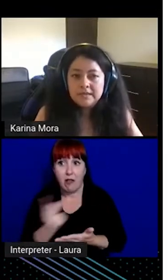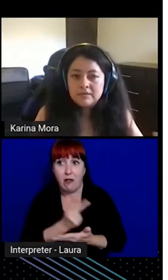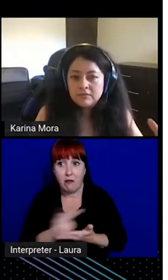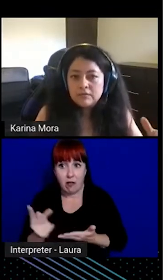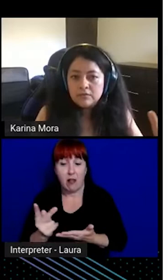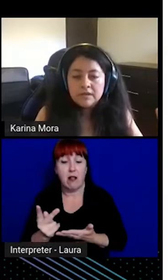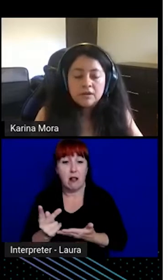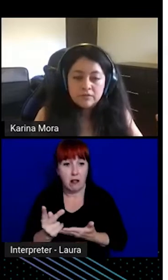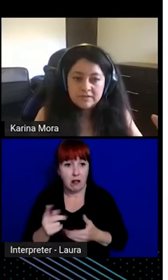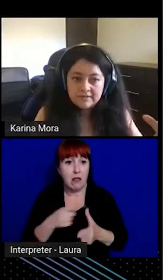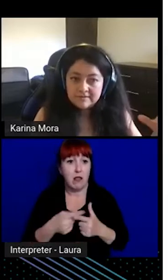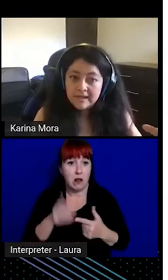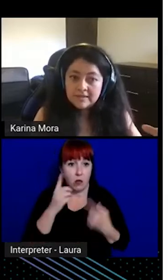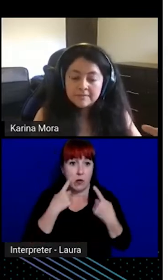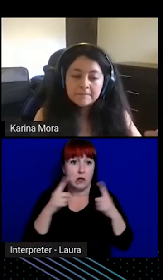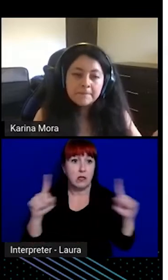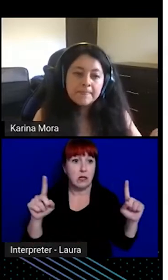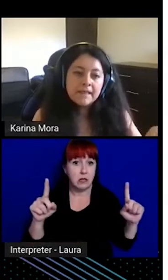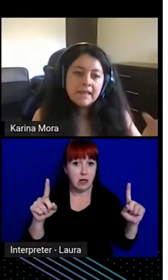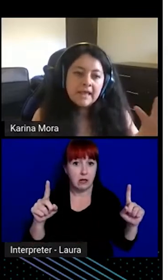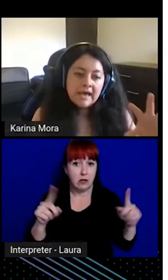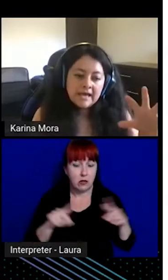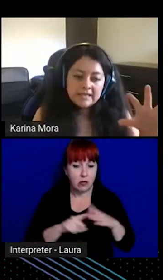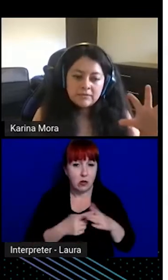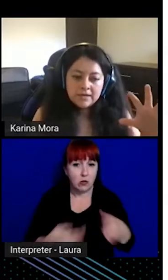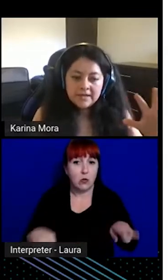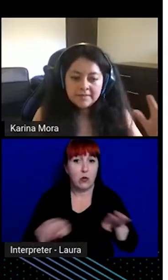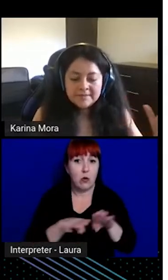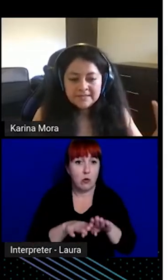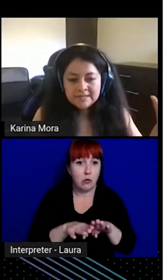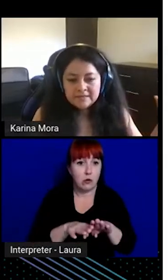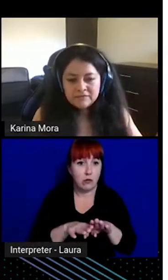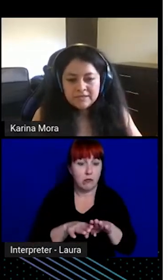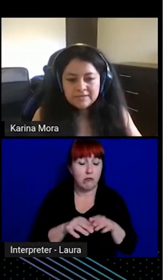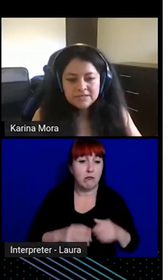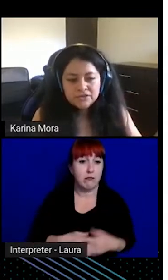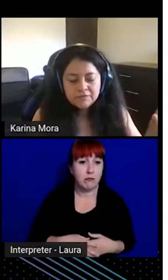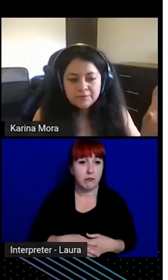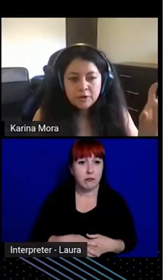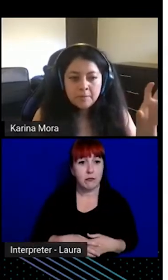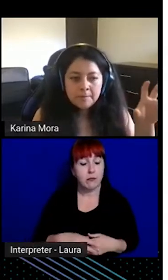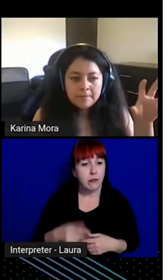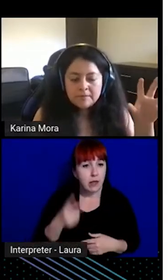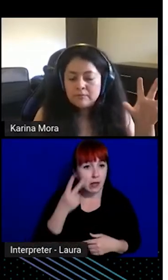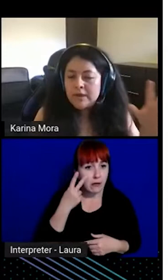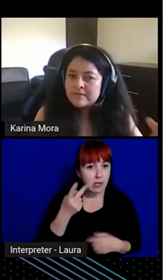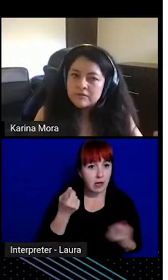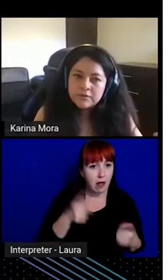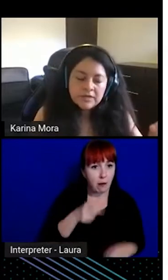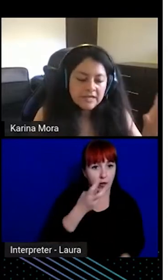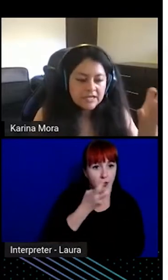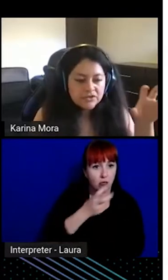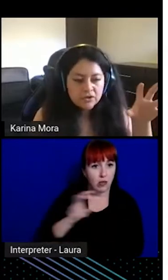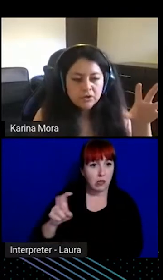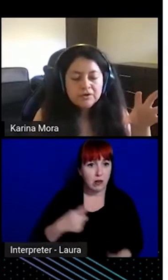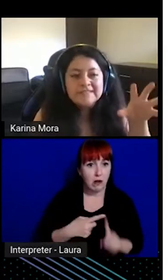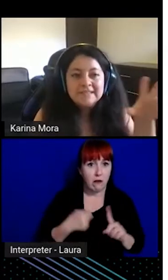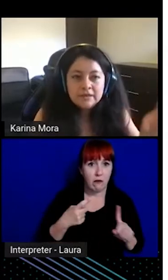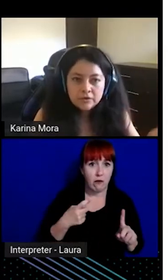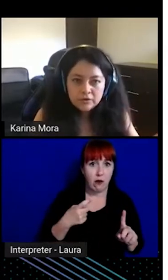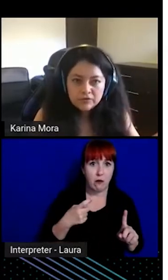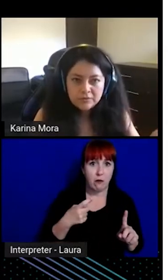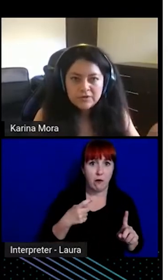you will begin to the closed state. And what I have seen in this transition from REST communication